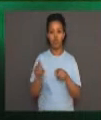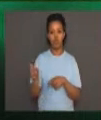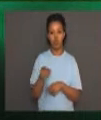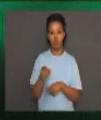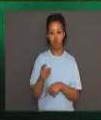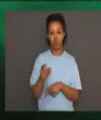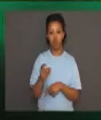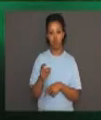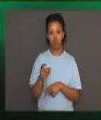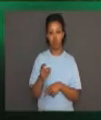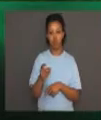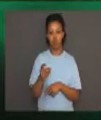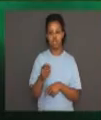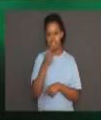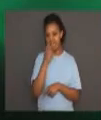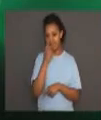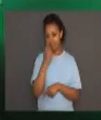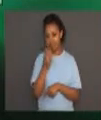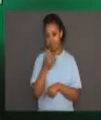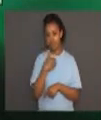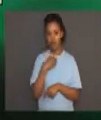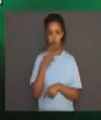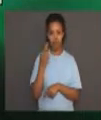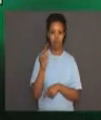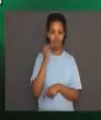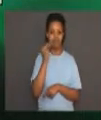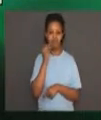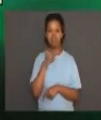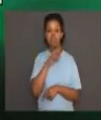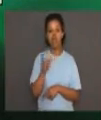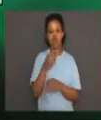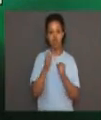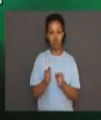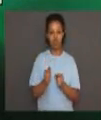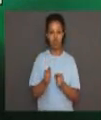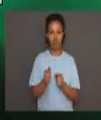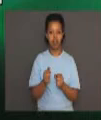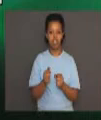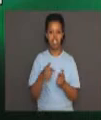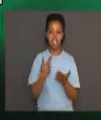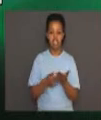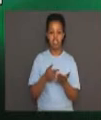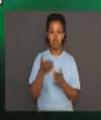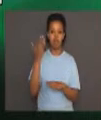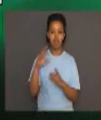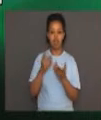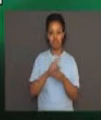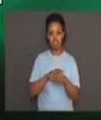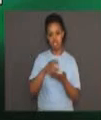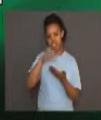different varieties of domestic pig. As we have learned in our previous lesson,